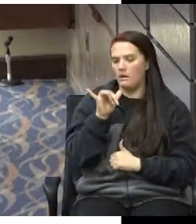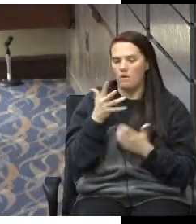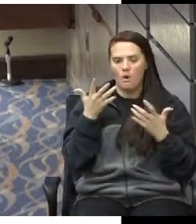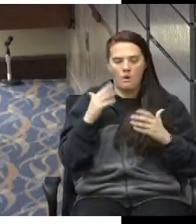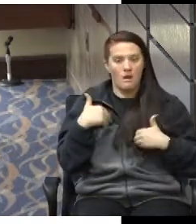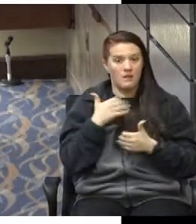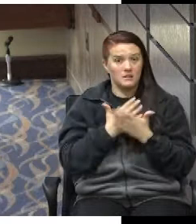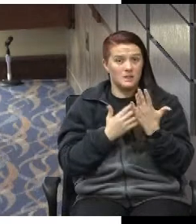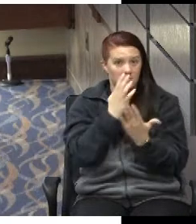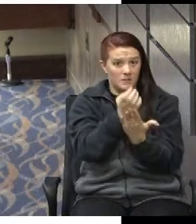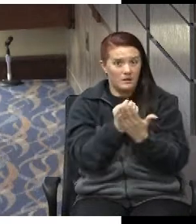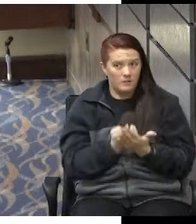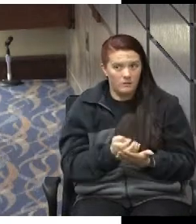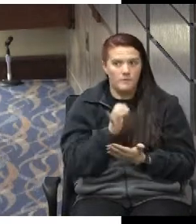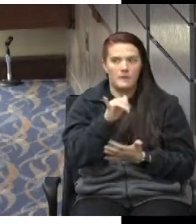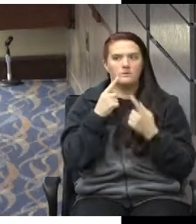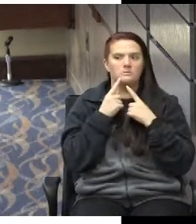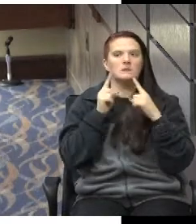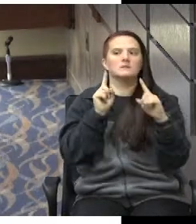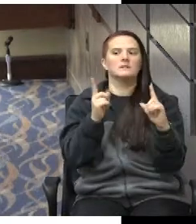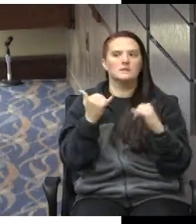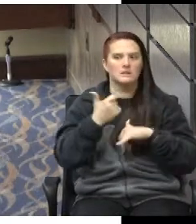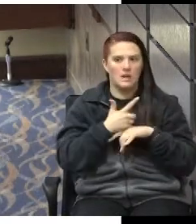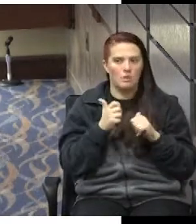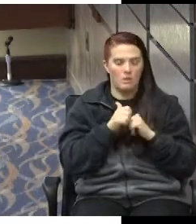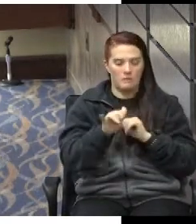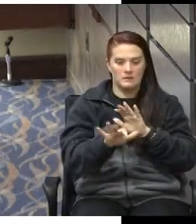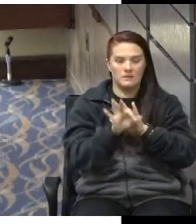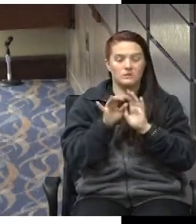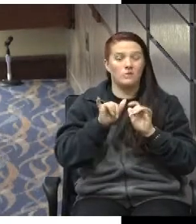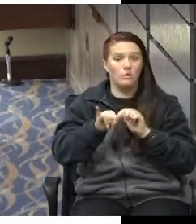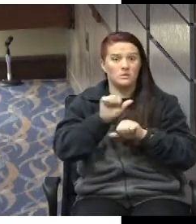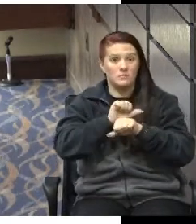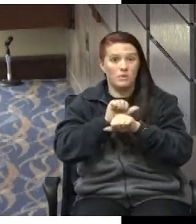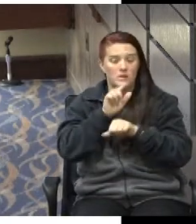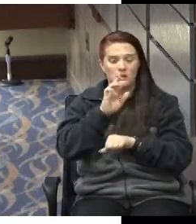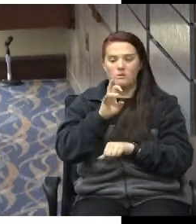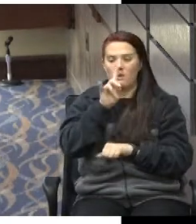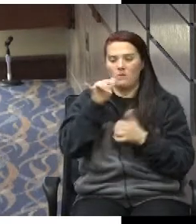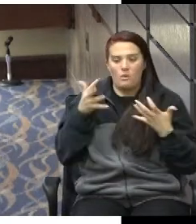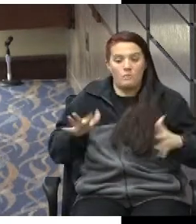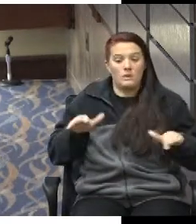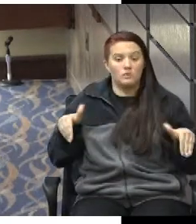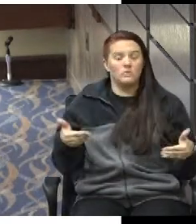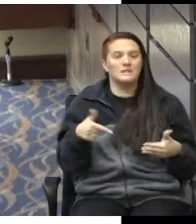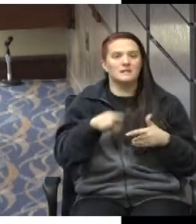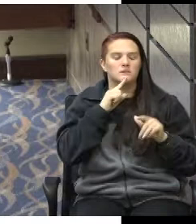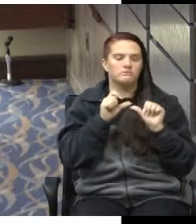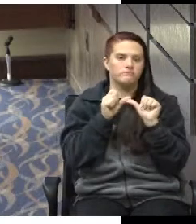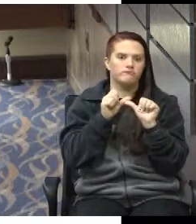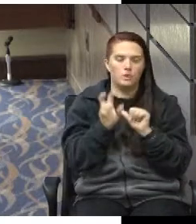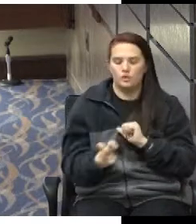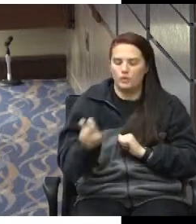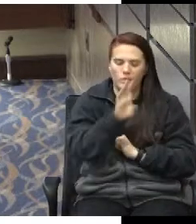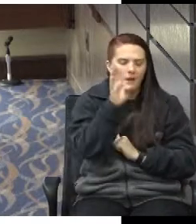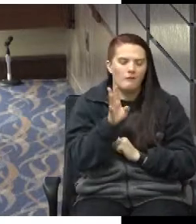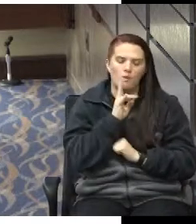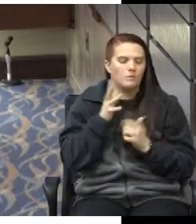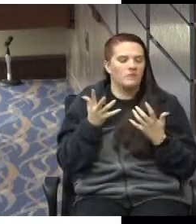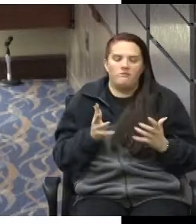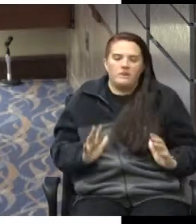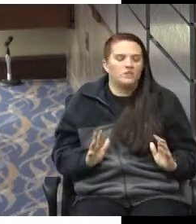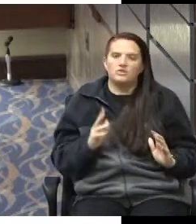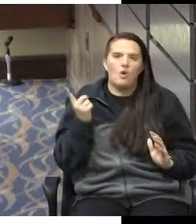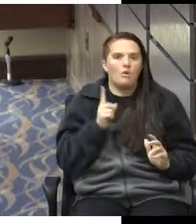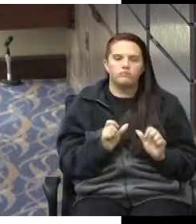had some evidence of those successes today with the selection of those employees that Bradley introduced. This is an ongoing journey. You're never really going to be done. And